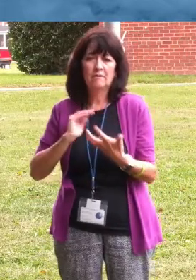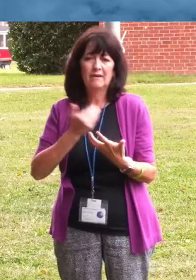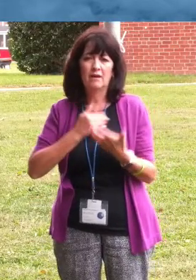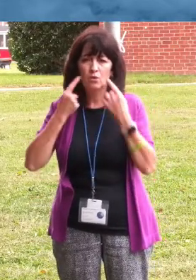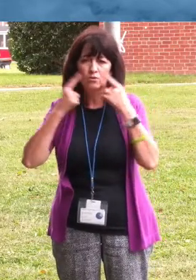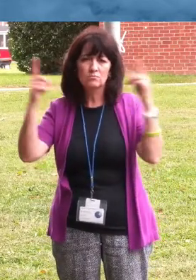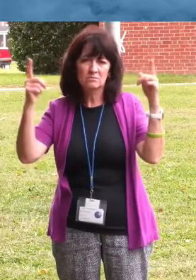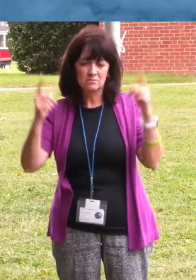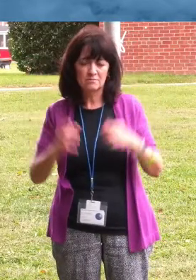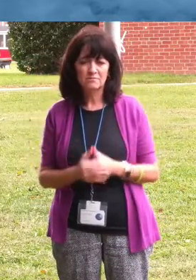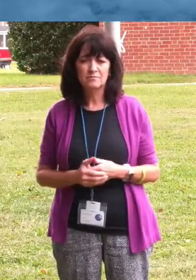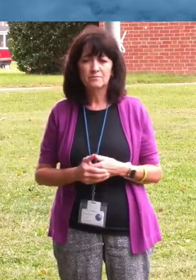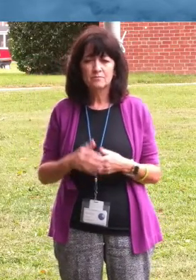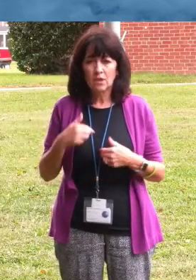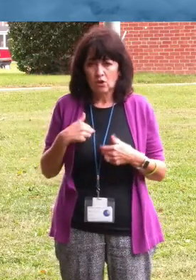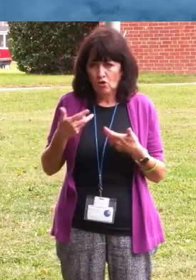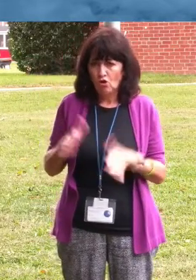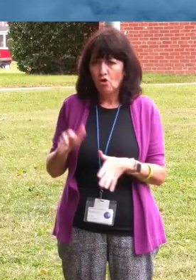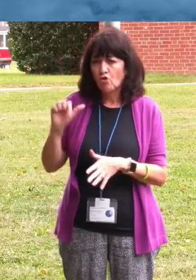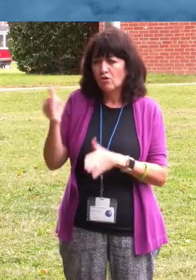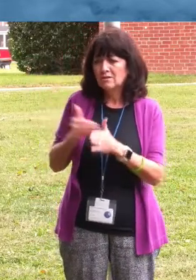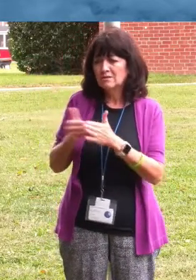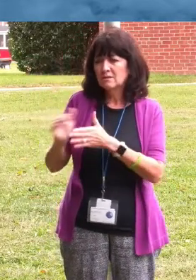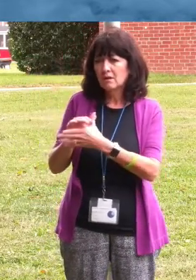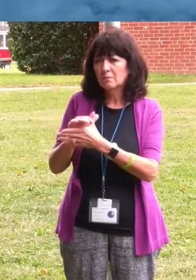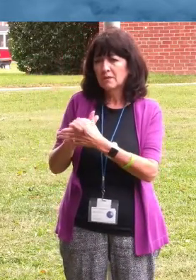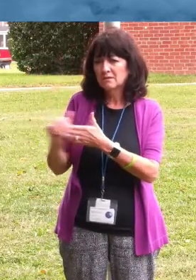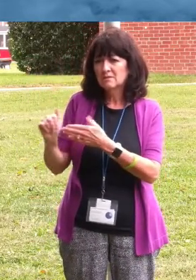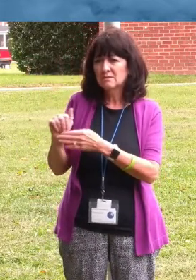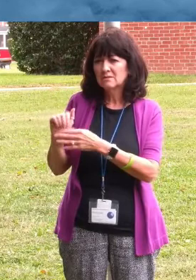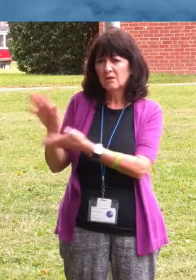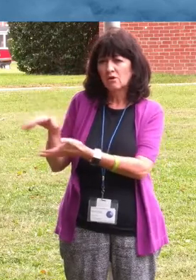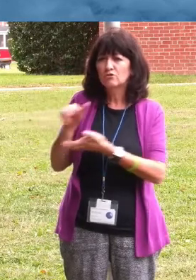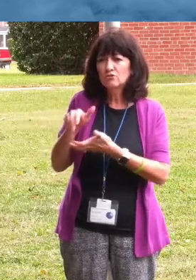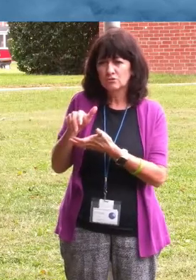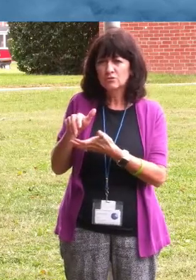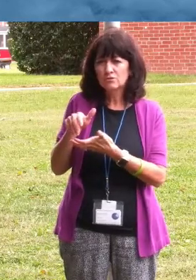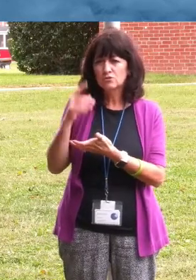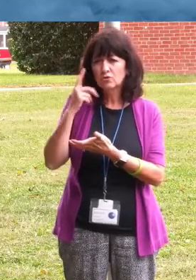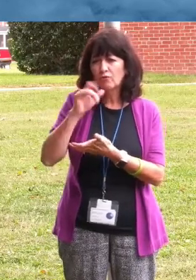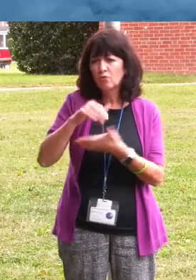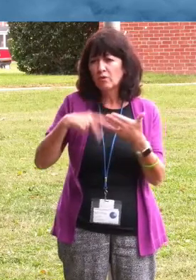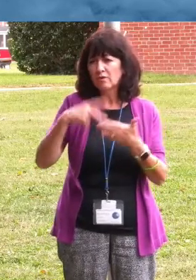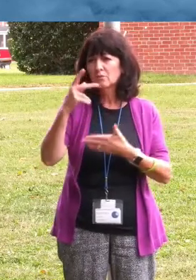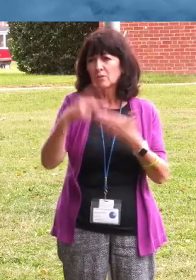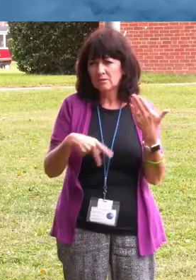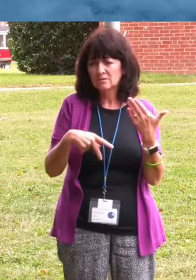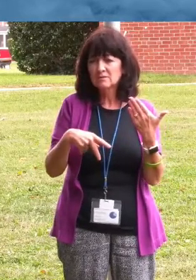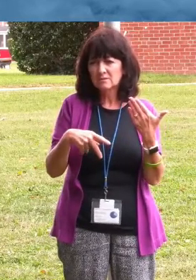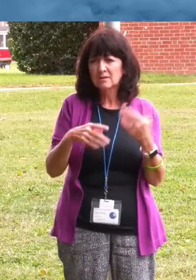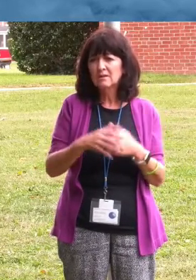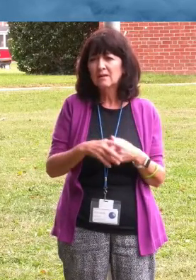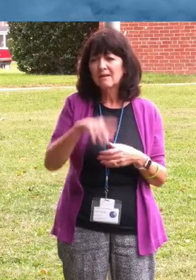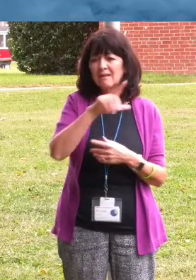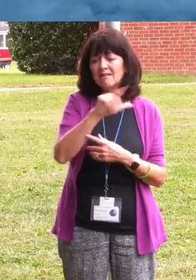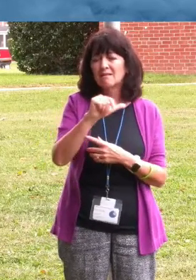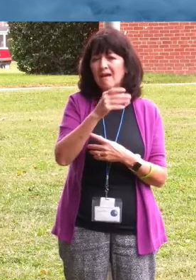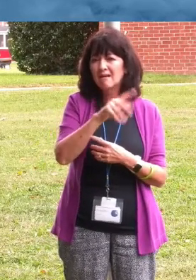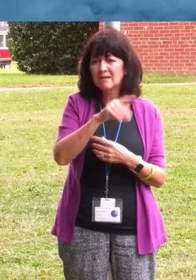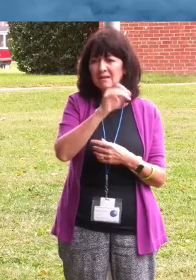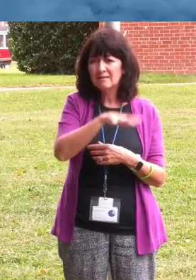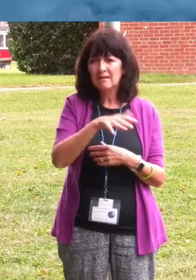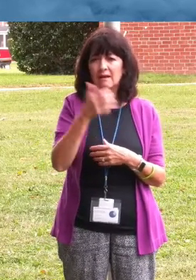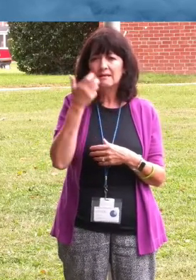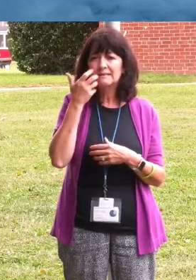already received over $10 million in funding for the LIHEAP program. Those of you who know what LIHEAP is, it's low-income